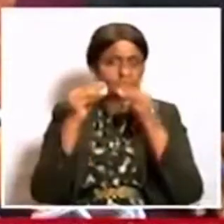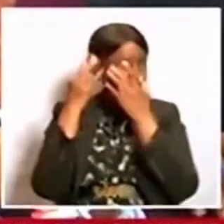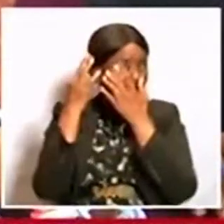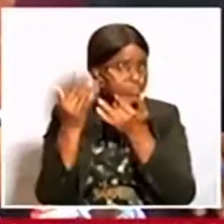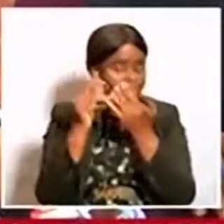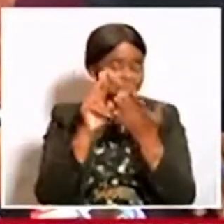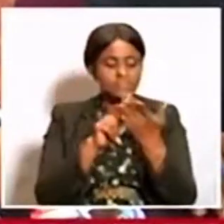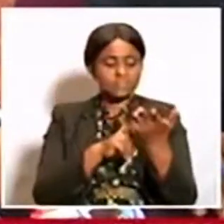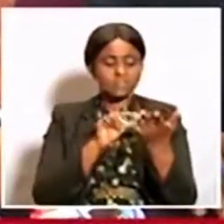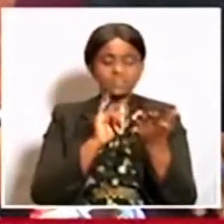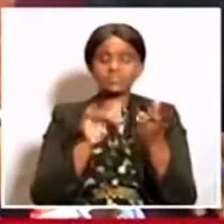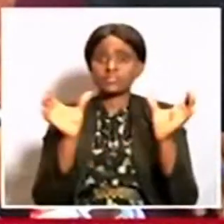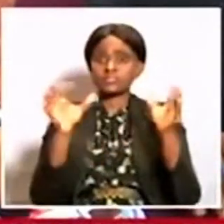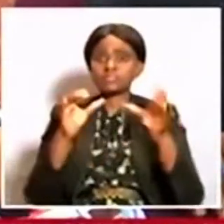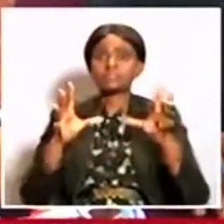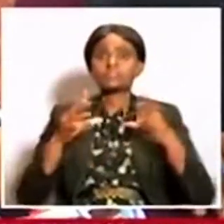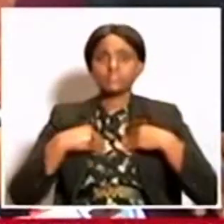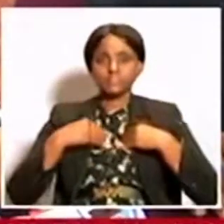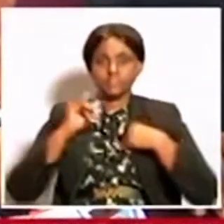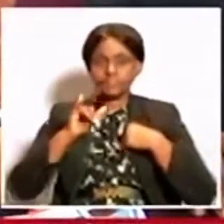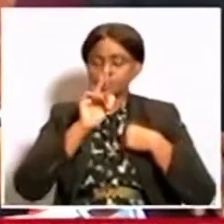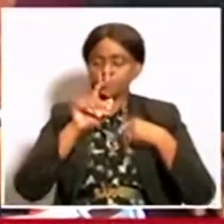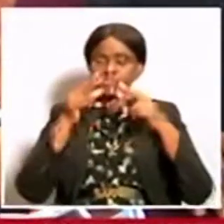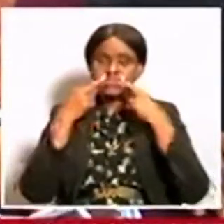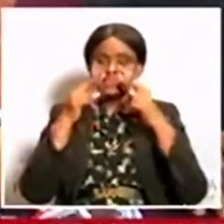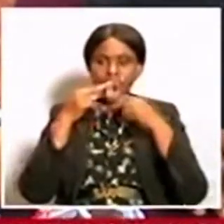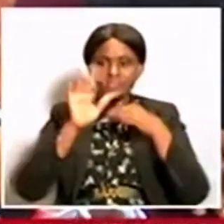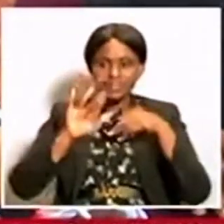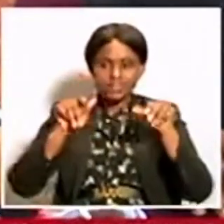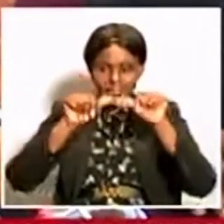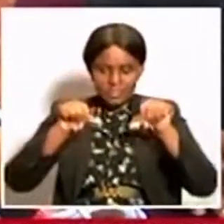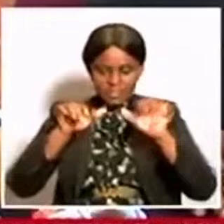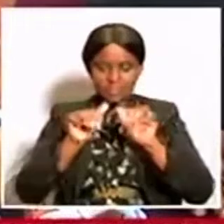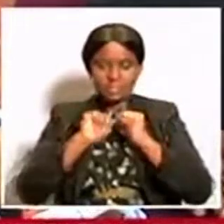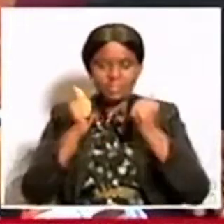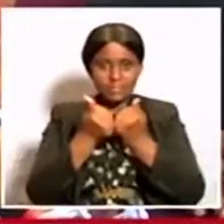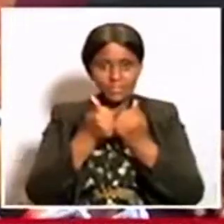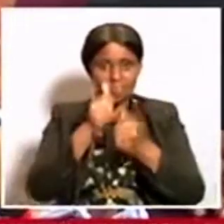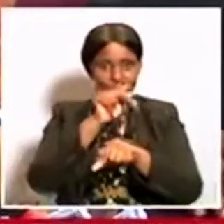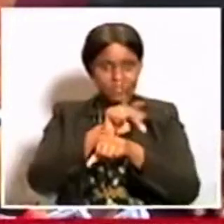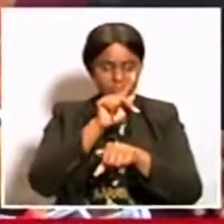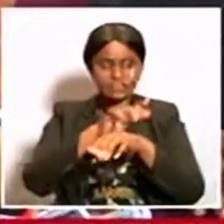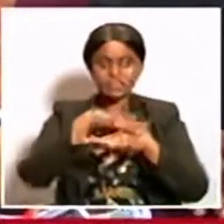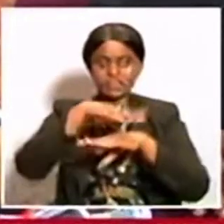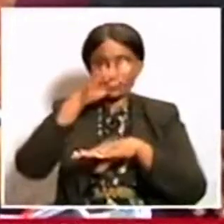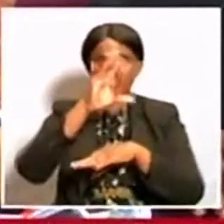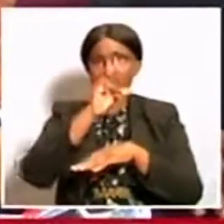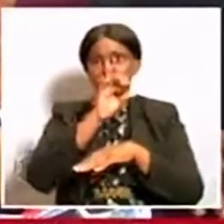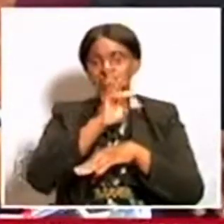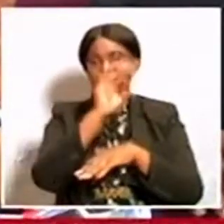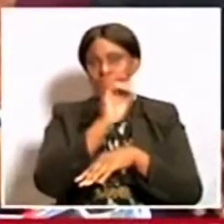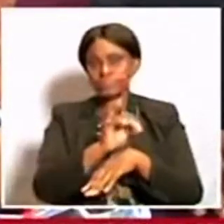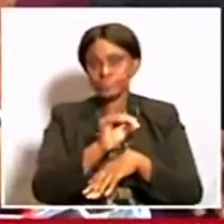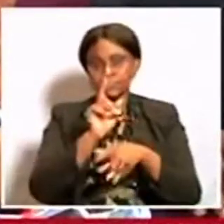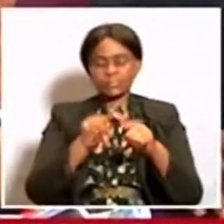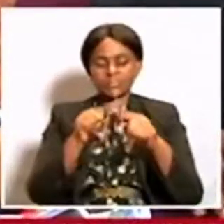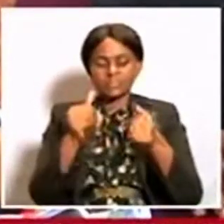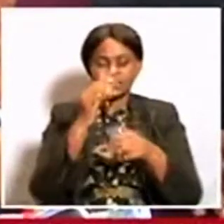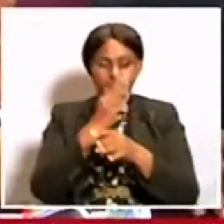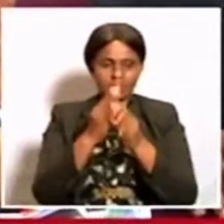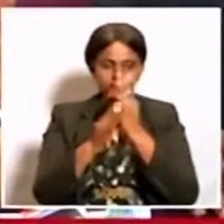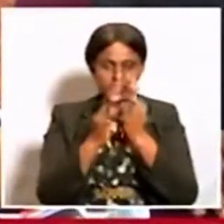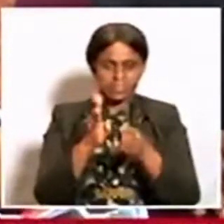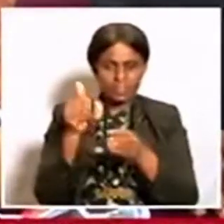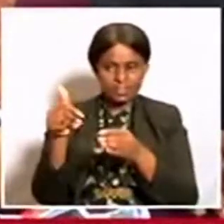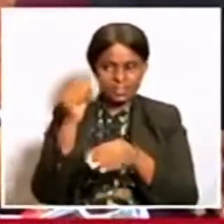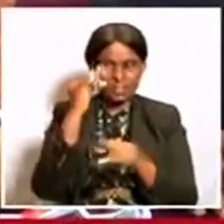that Council acknowledges the findings of Auditor General. The project was above 70%, but the contractor would not